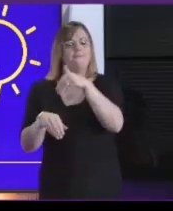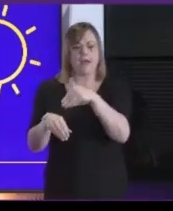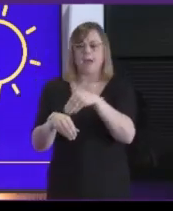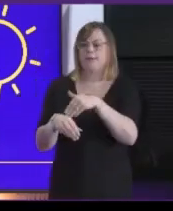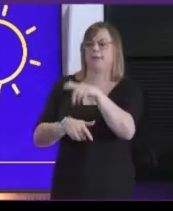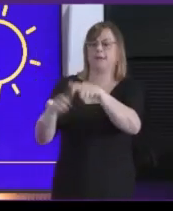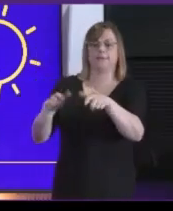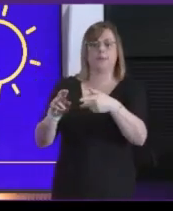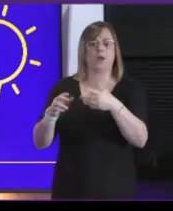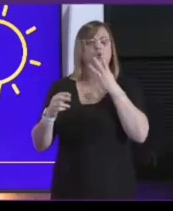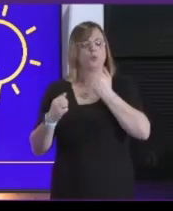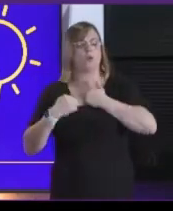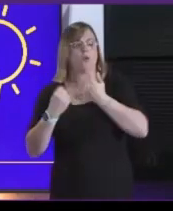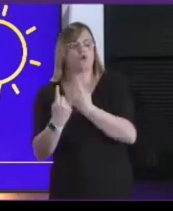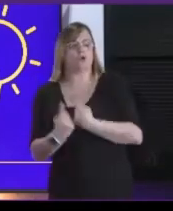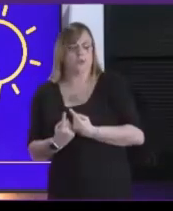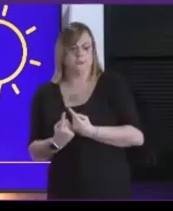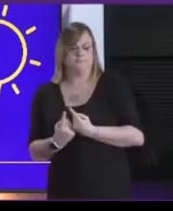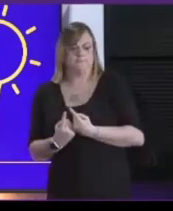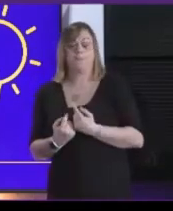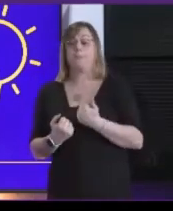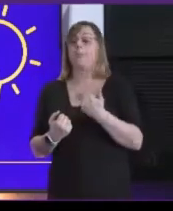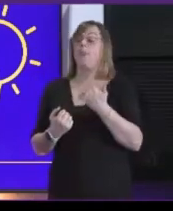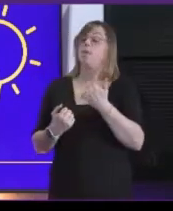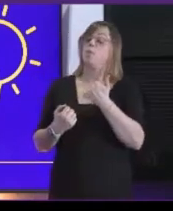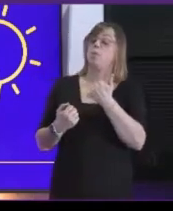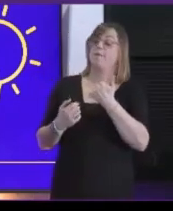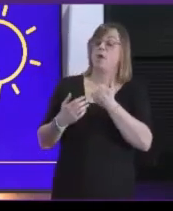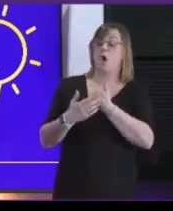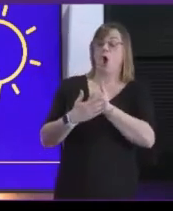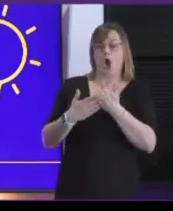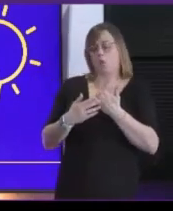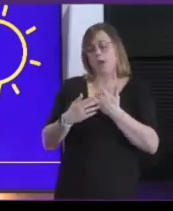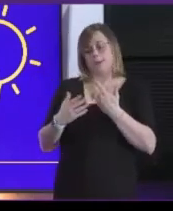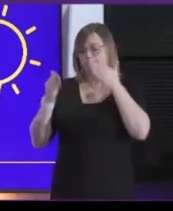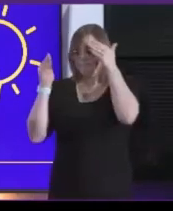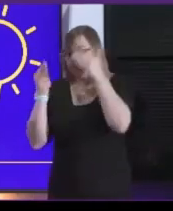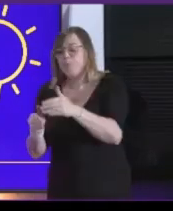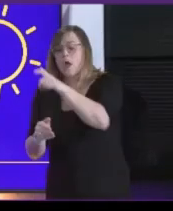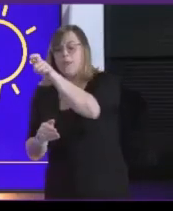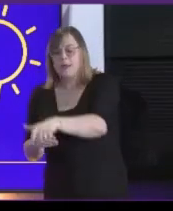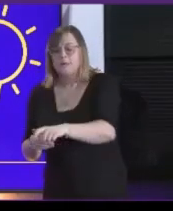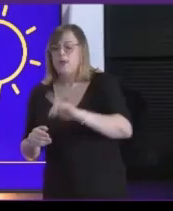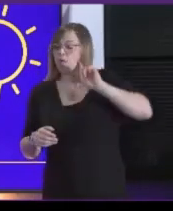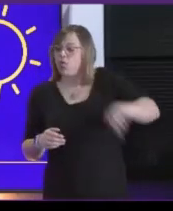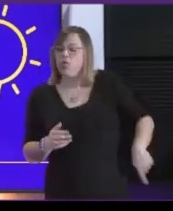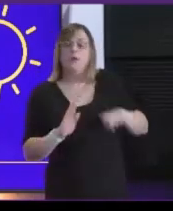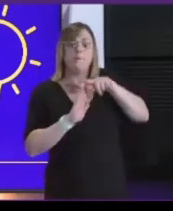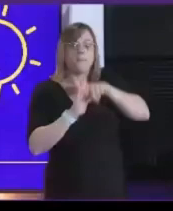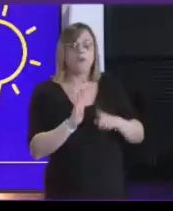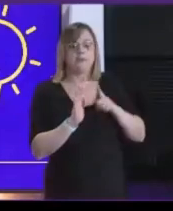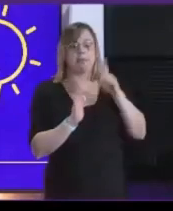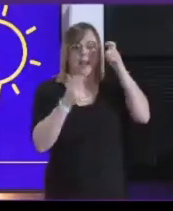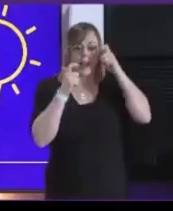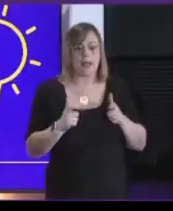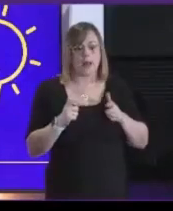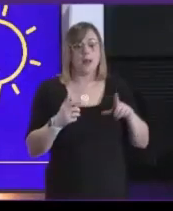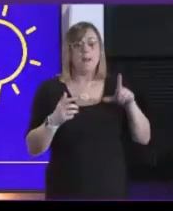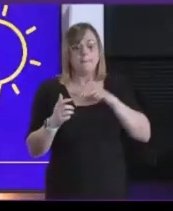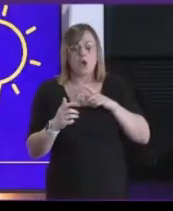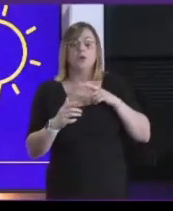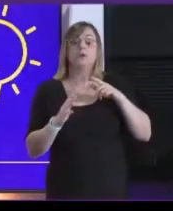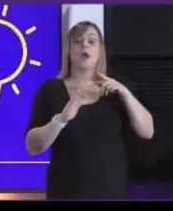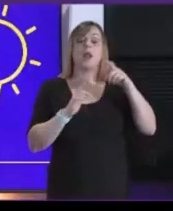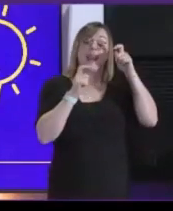customer. And I've always pushed customer over policy and legal, because legal and policy gets people